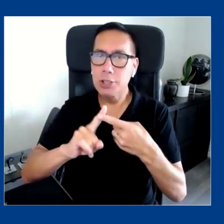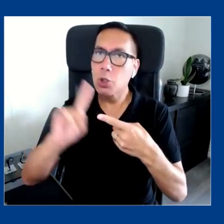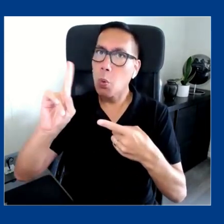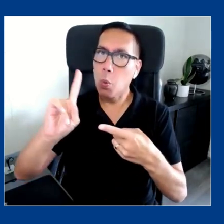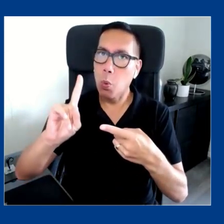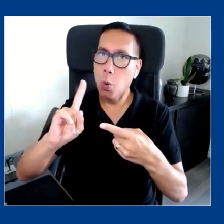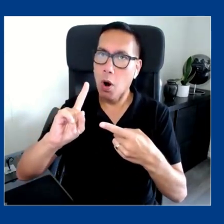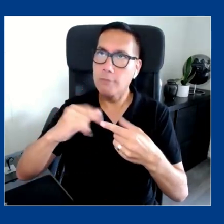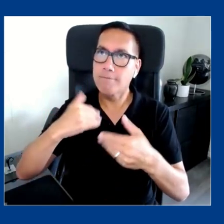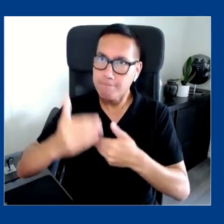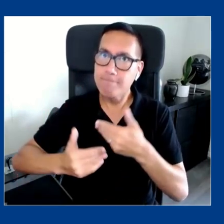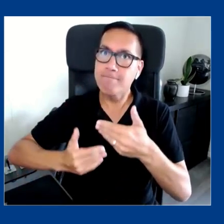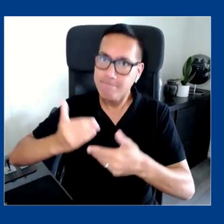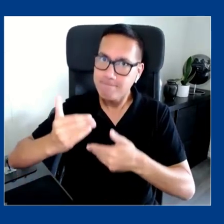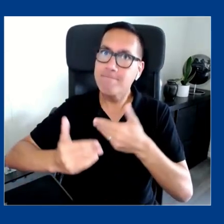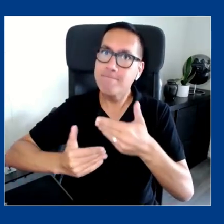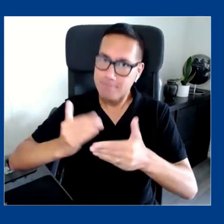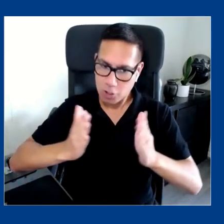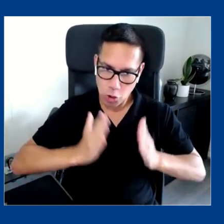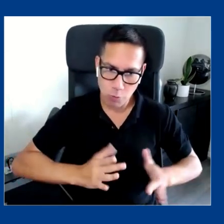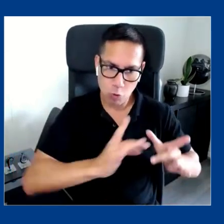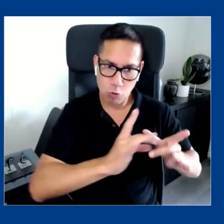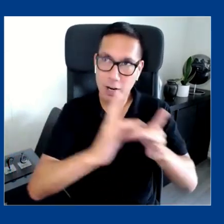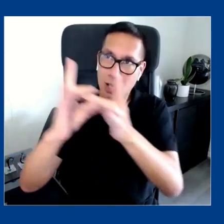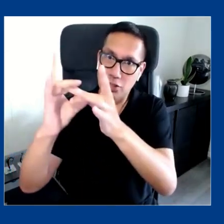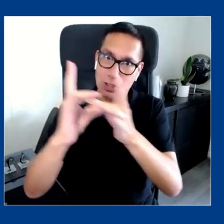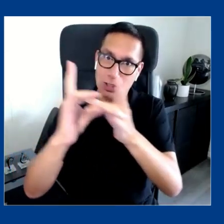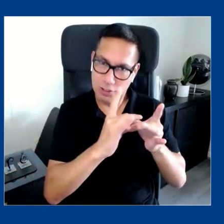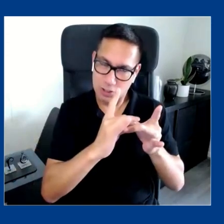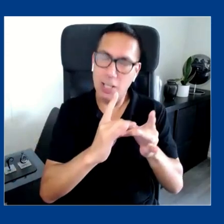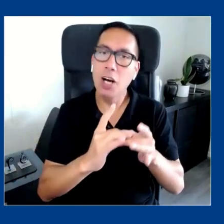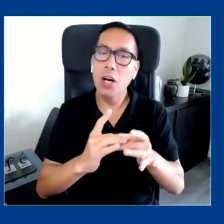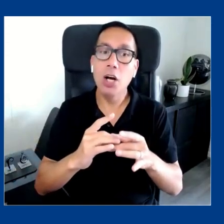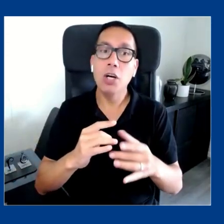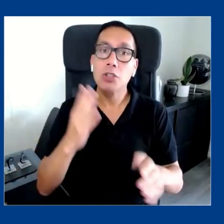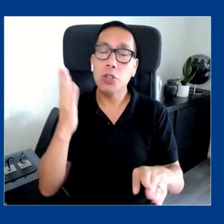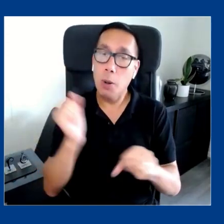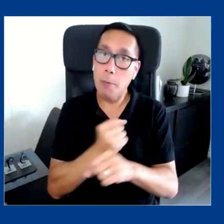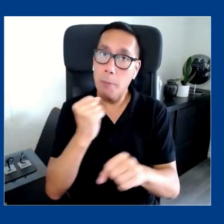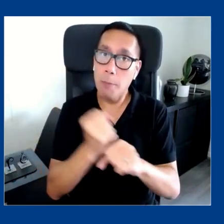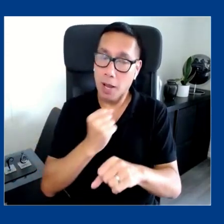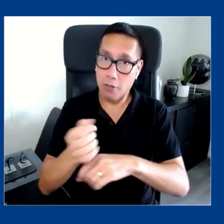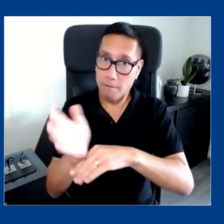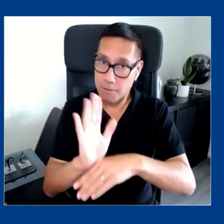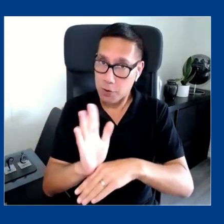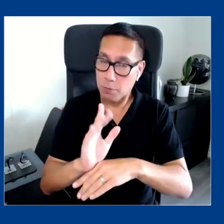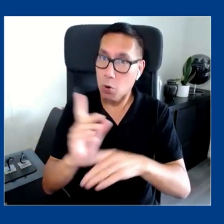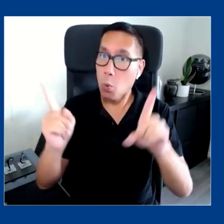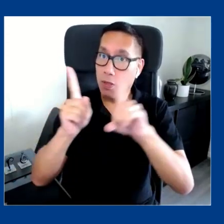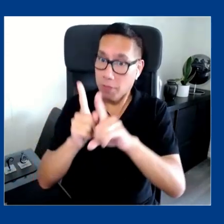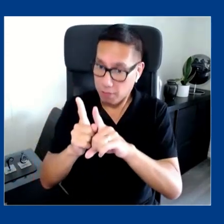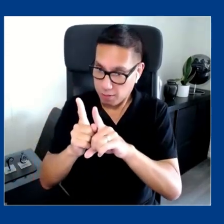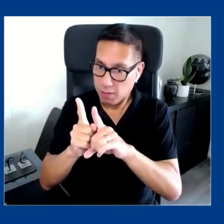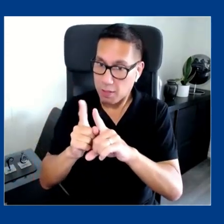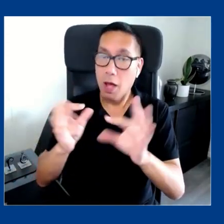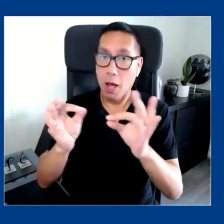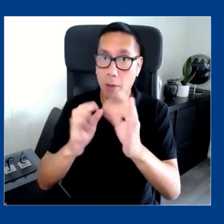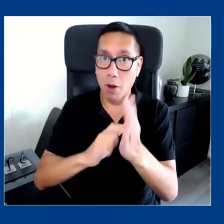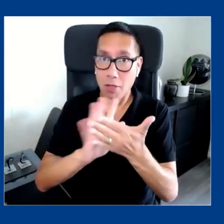relations. It was made as a collaborative endeavour together with Balthasar's family and